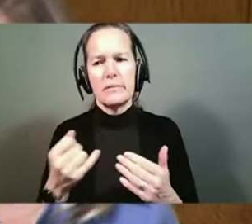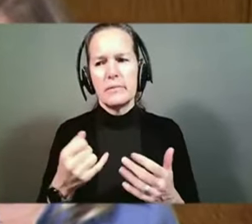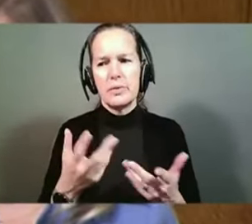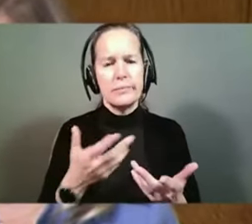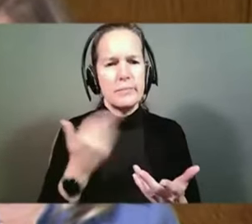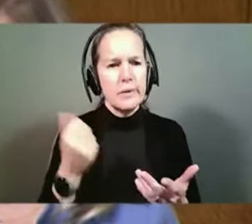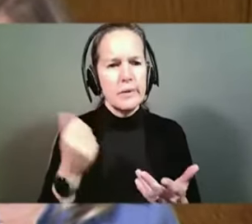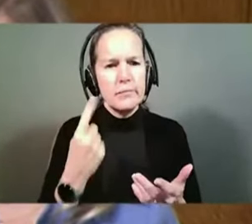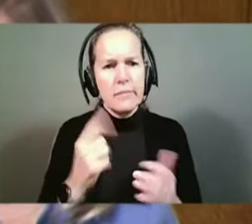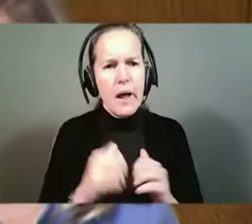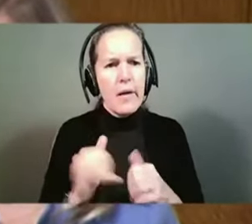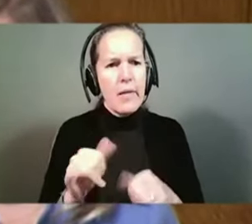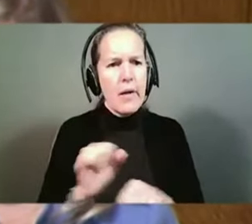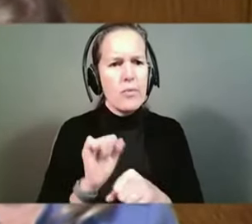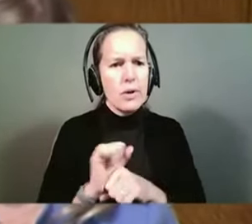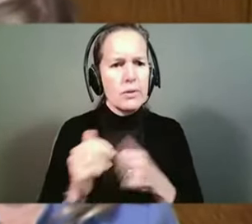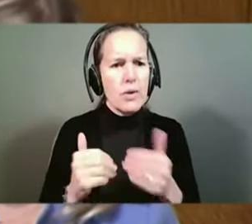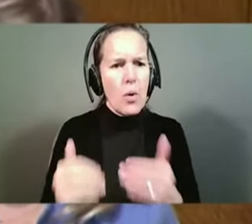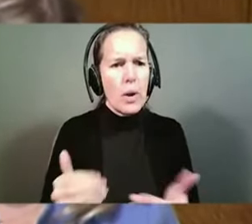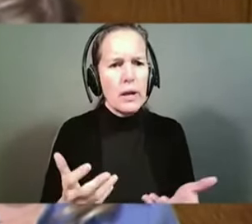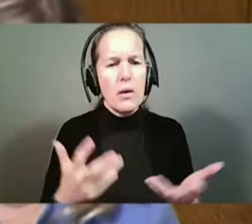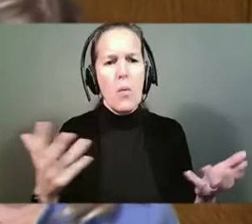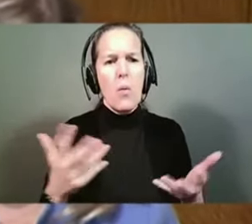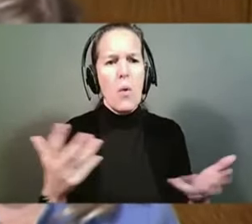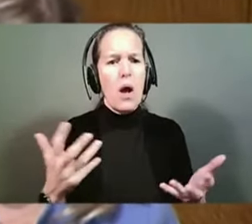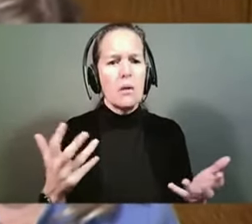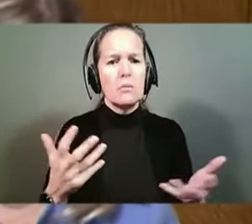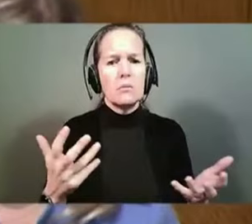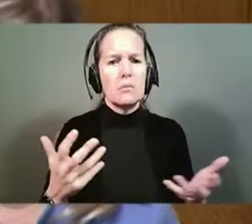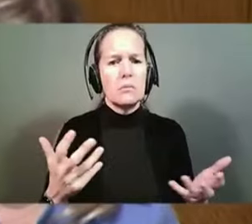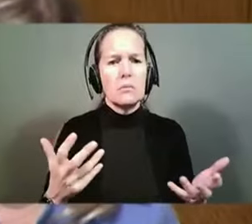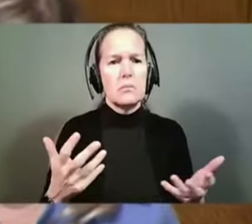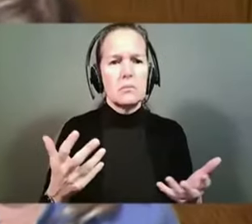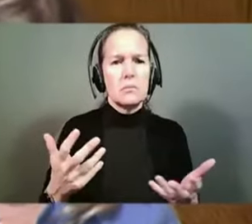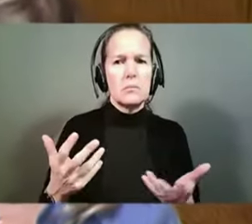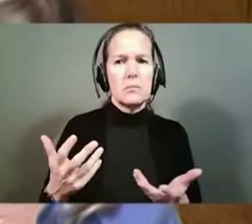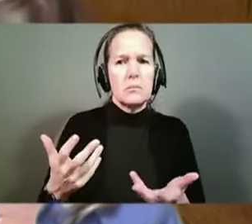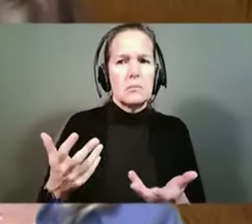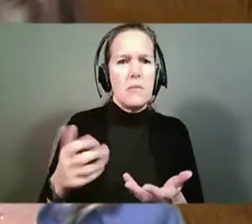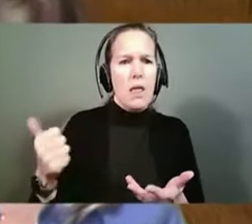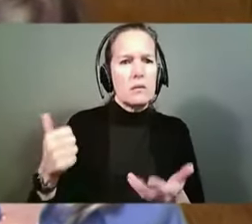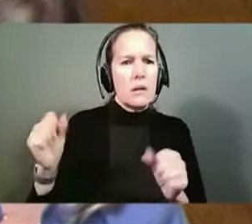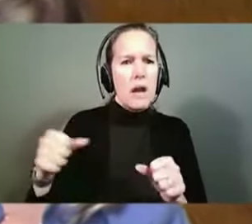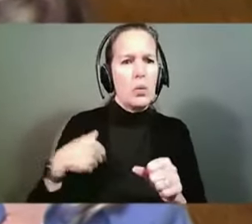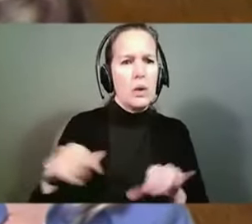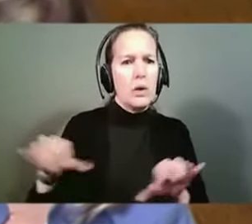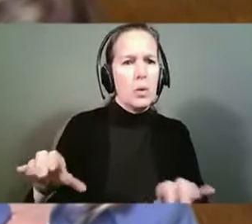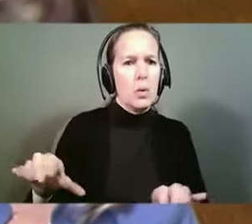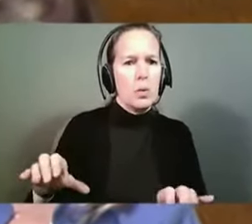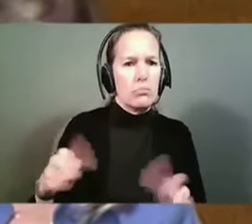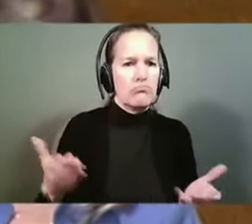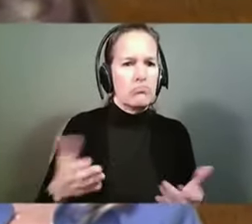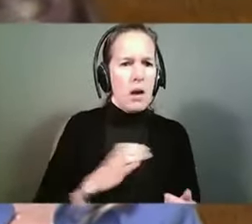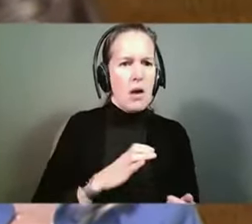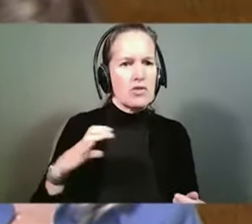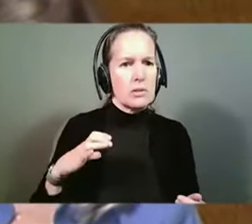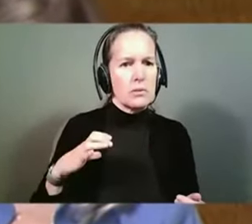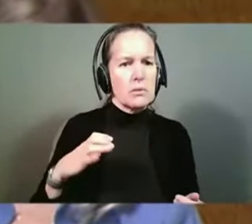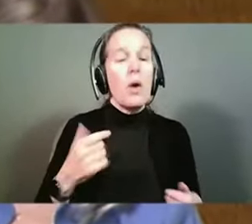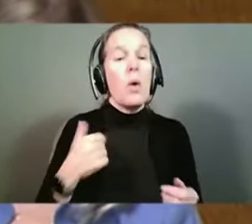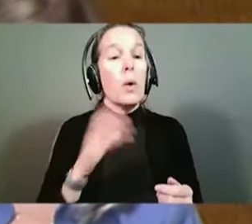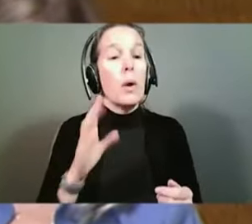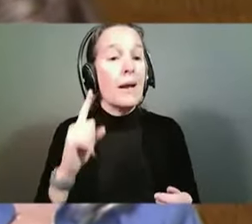is going, what opportunities are there, what else can Congress do. And we're also going to hear from patients and from the mother of a